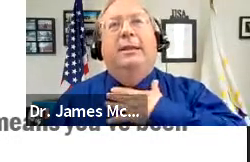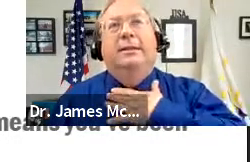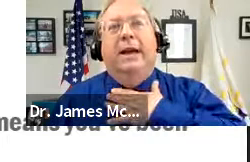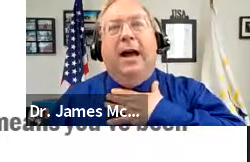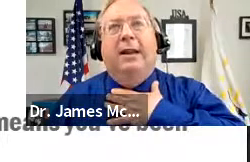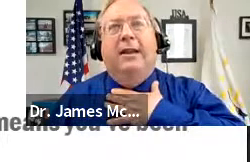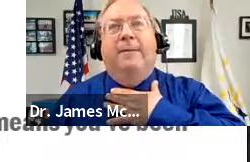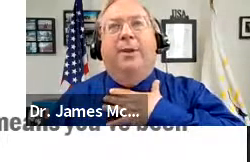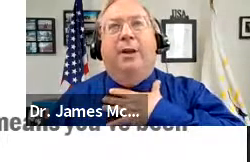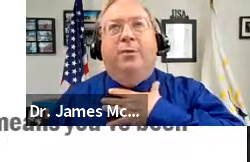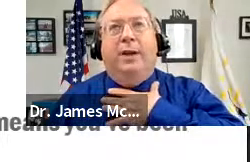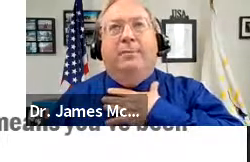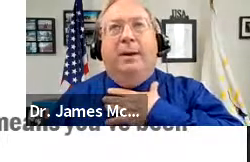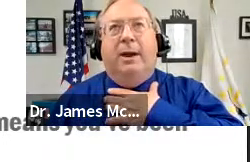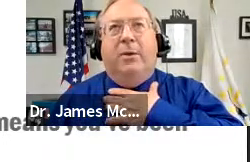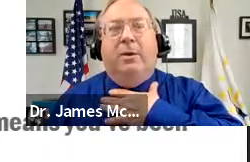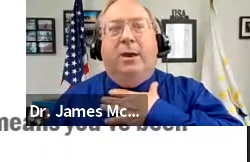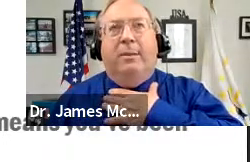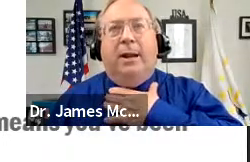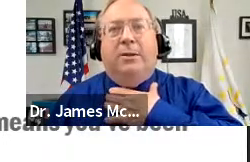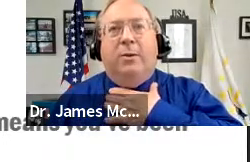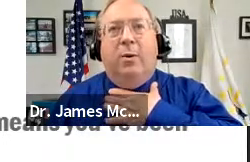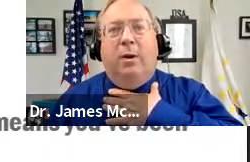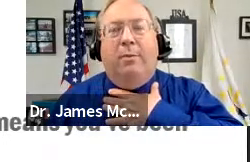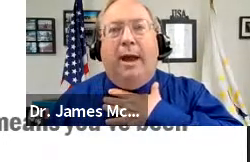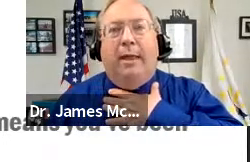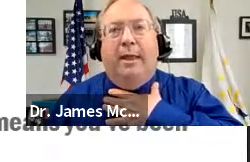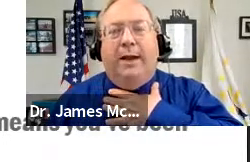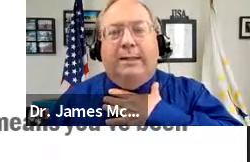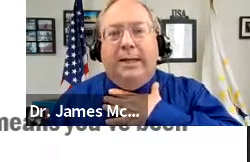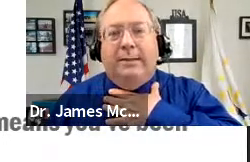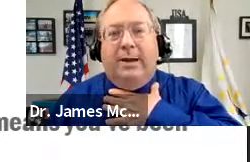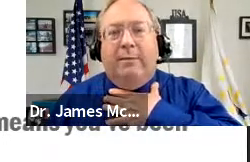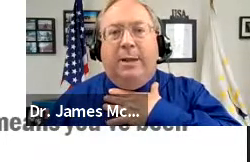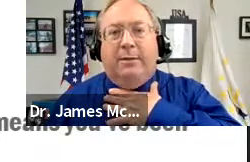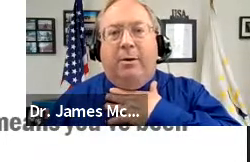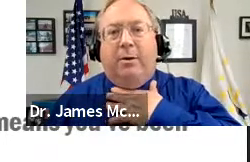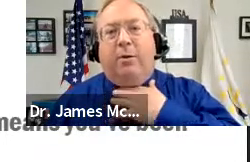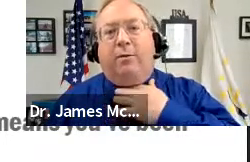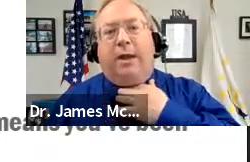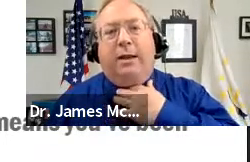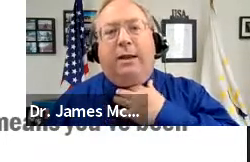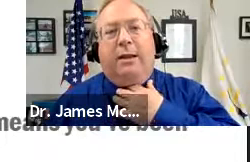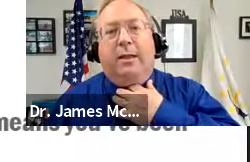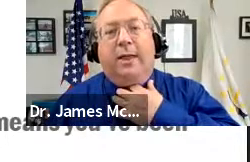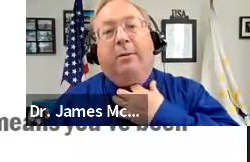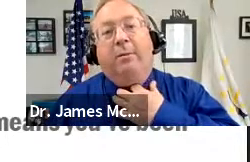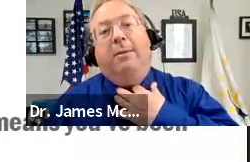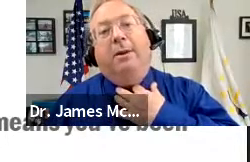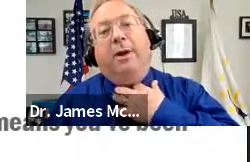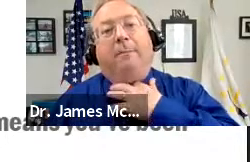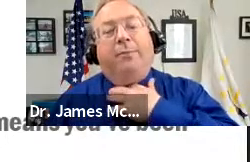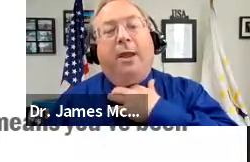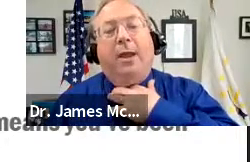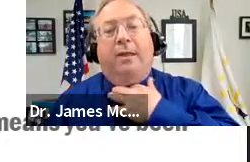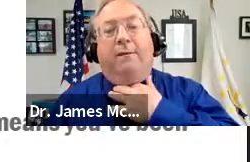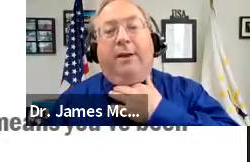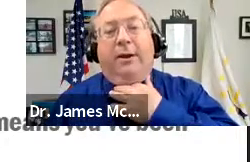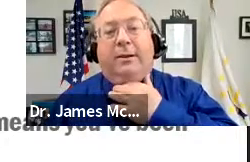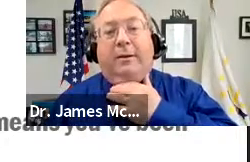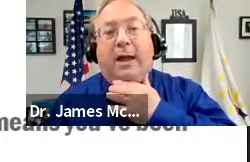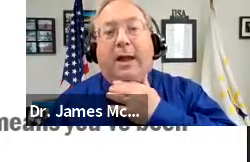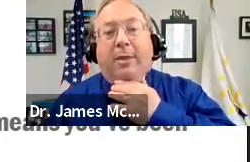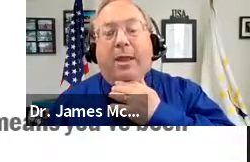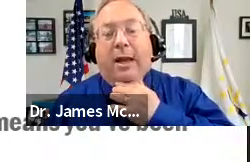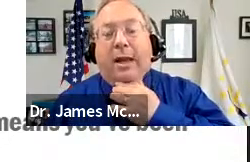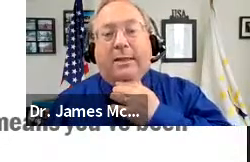that is not addressed by monoclonal antibodies or by the vaccines. So that would be like starting all over again. That would be a big problem. The